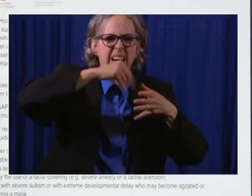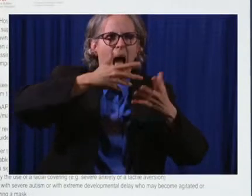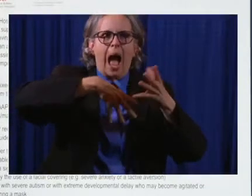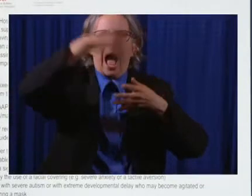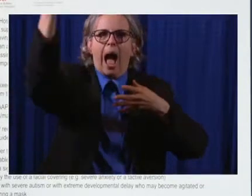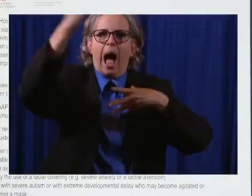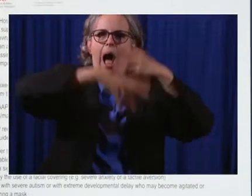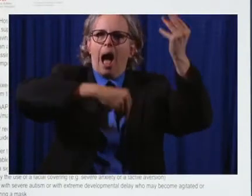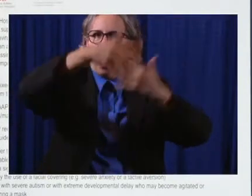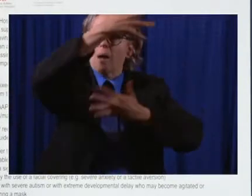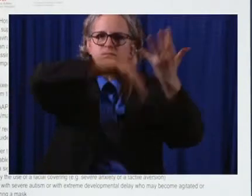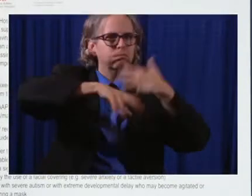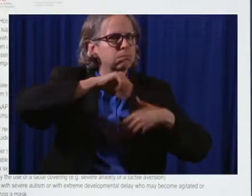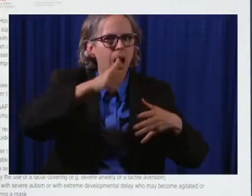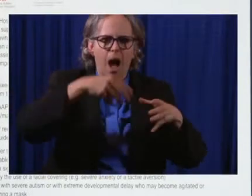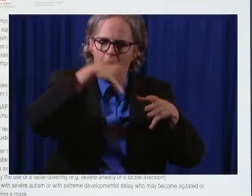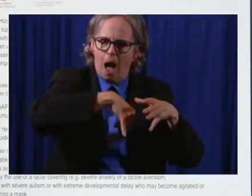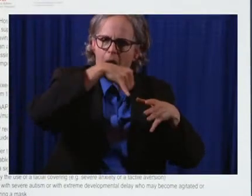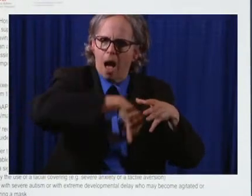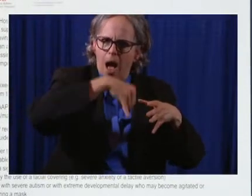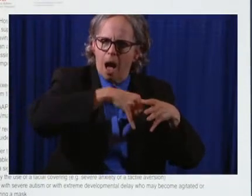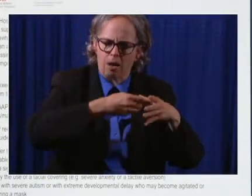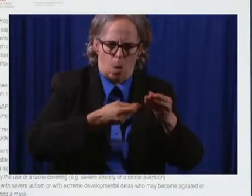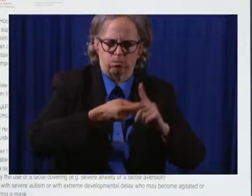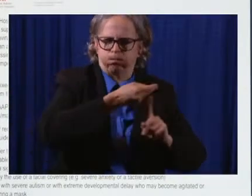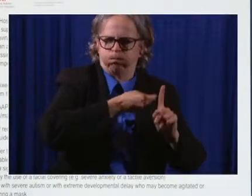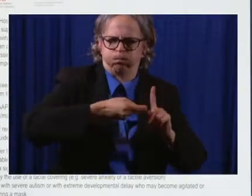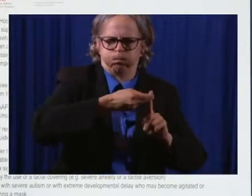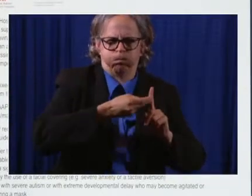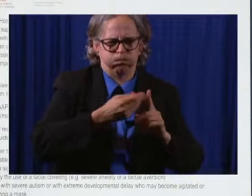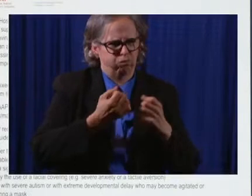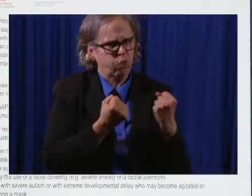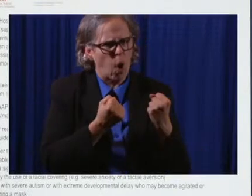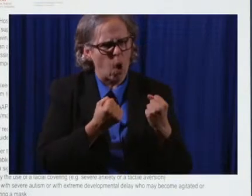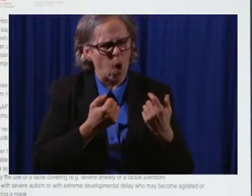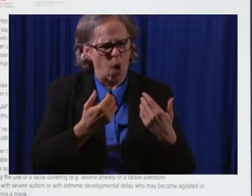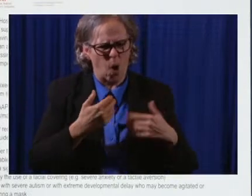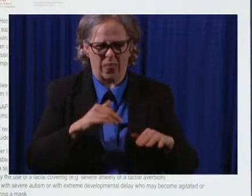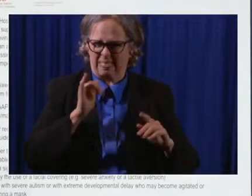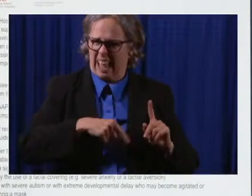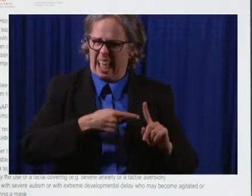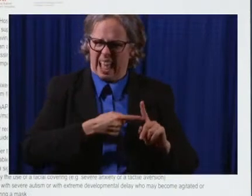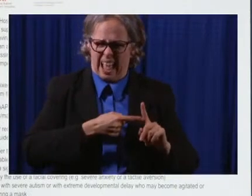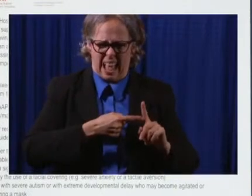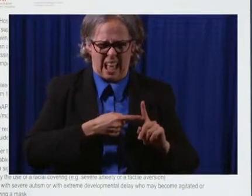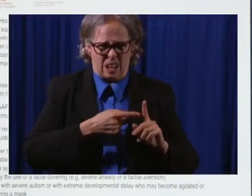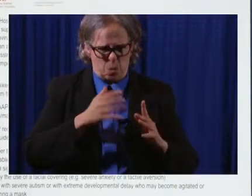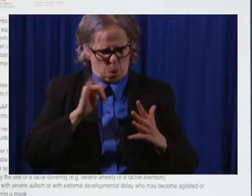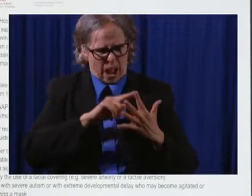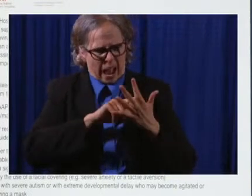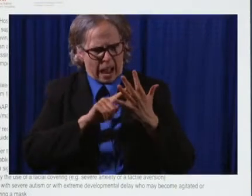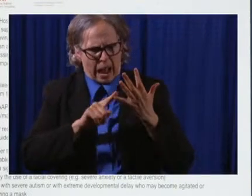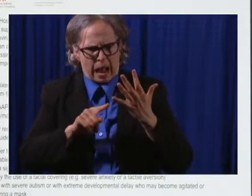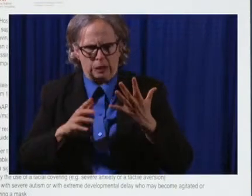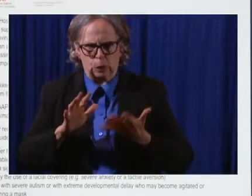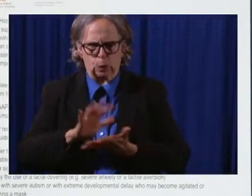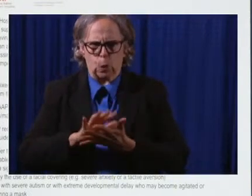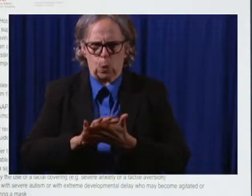reasons, candidly, that schools should really, really, really look hard